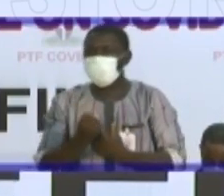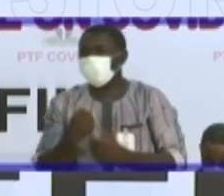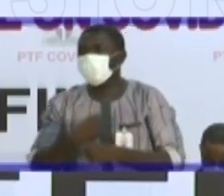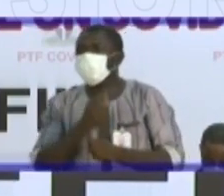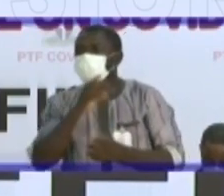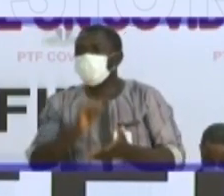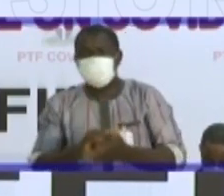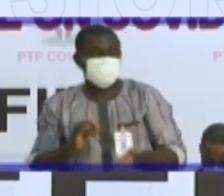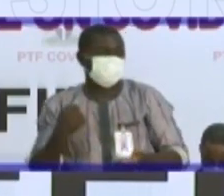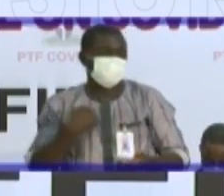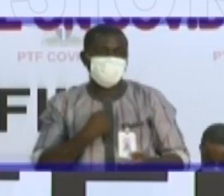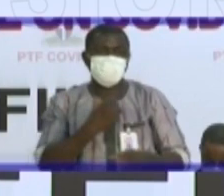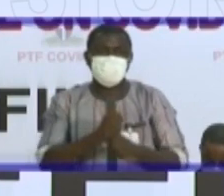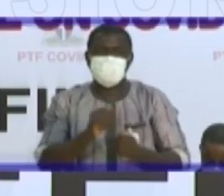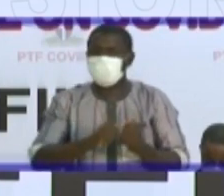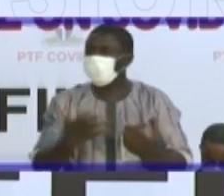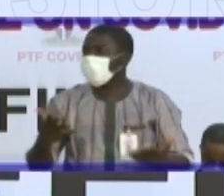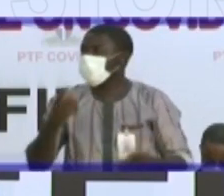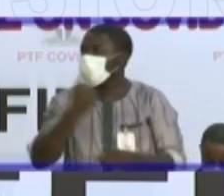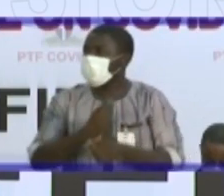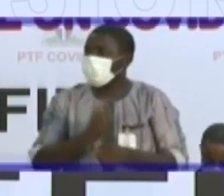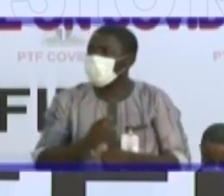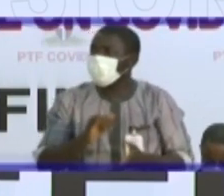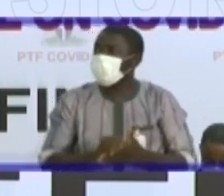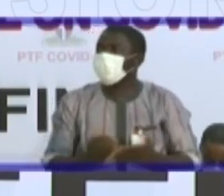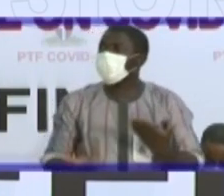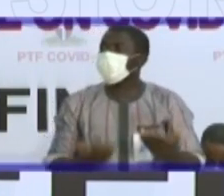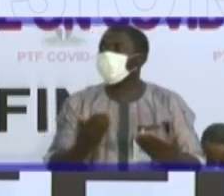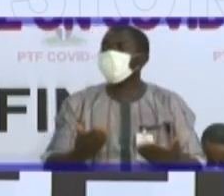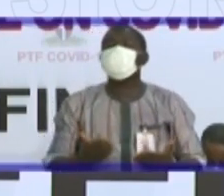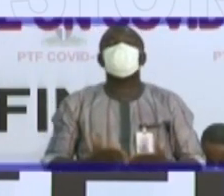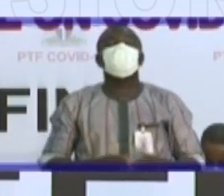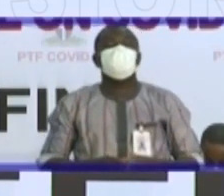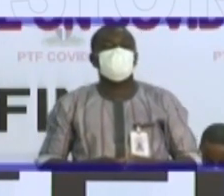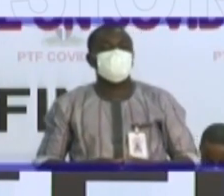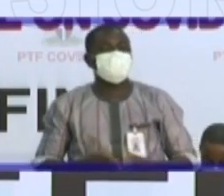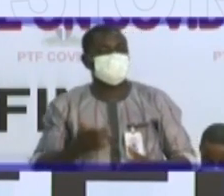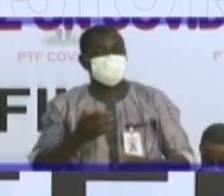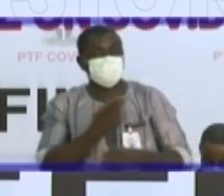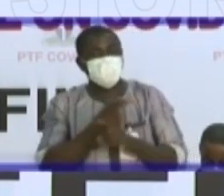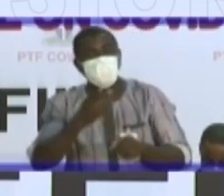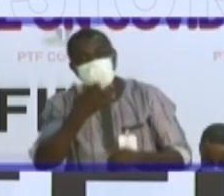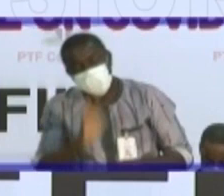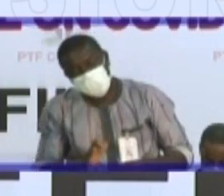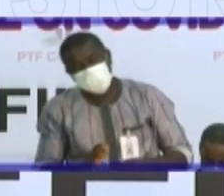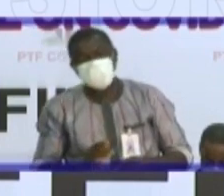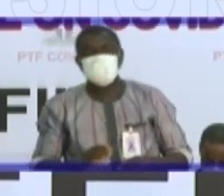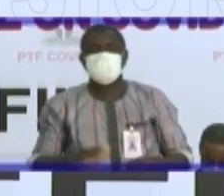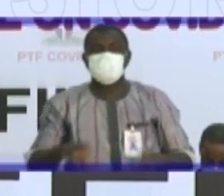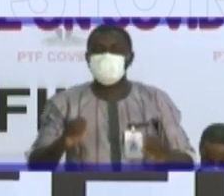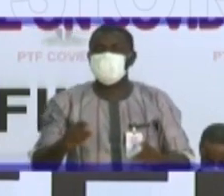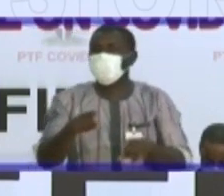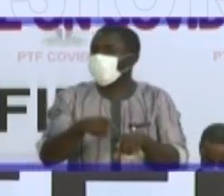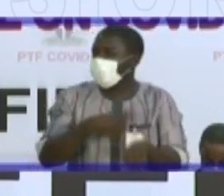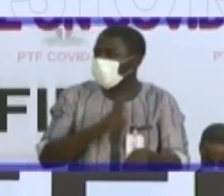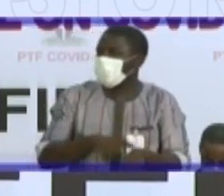make sure that we get everything right. And that might unfortunately necessitate, you know, our taking a little bit